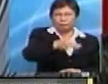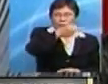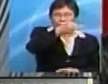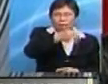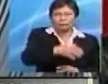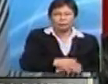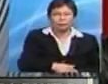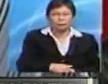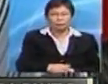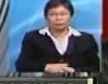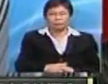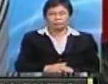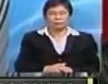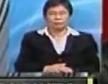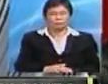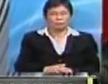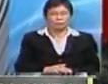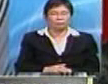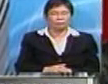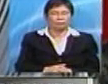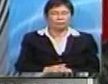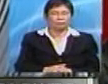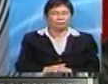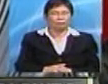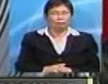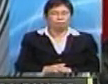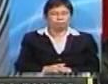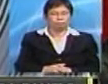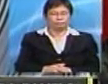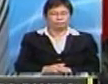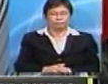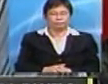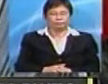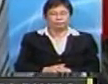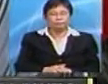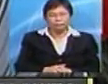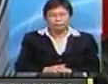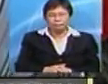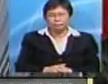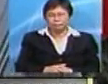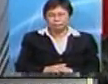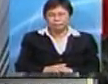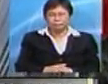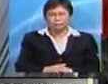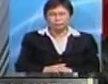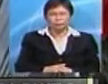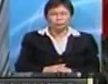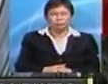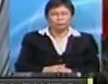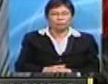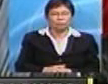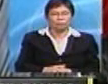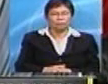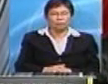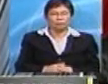447? And are we replicating them in our search operation? I'm talking about the battery life, per se. To